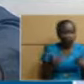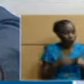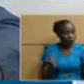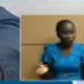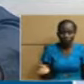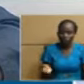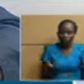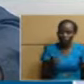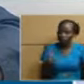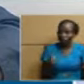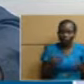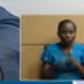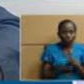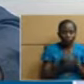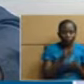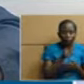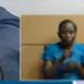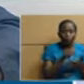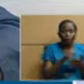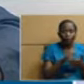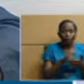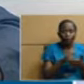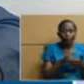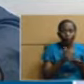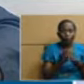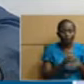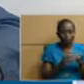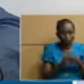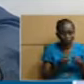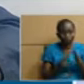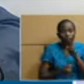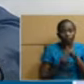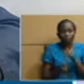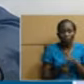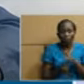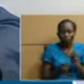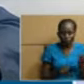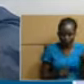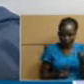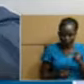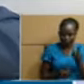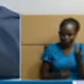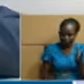of the Act at that point in time never envisaged a situation like this. That's point number one. Number two,